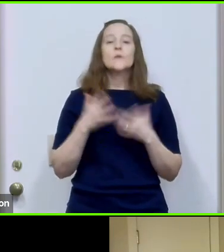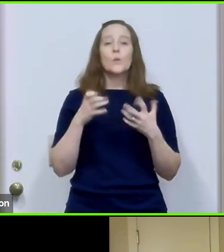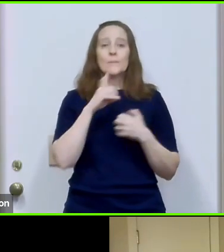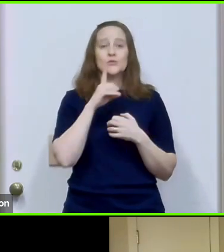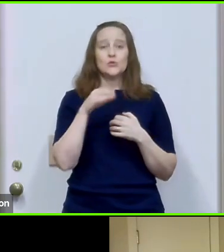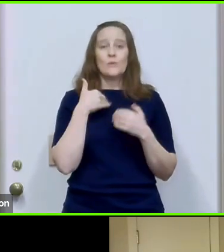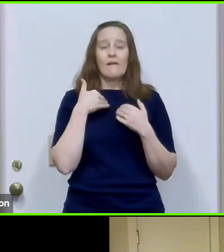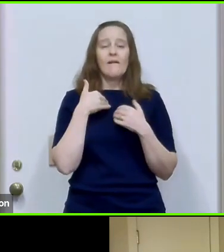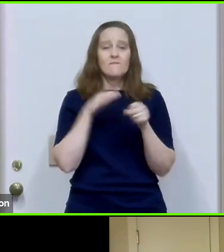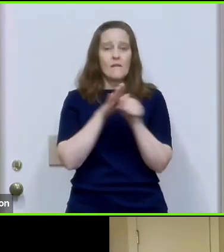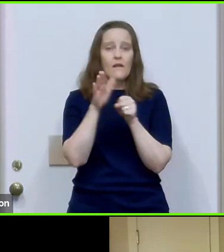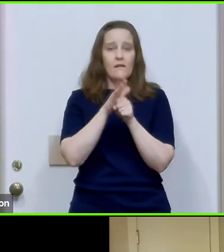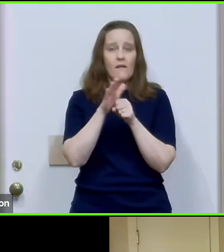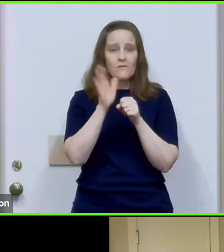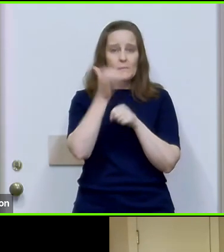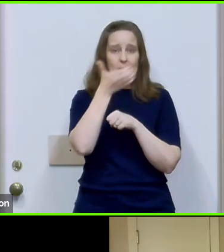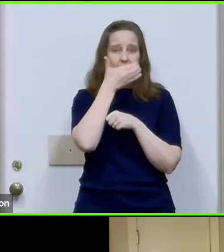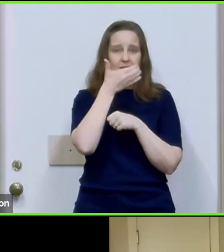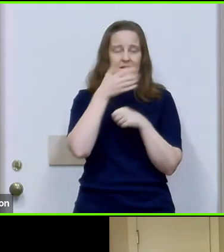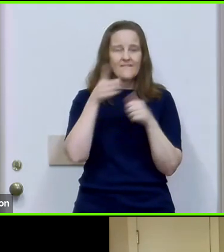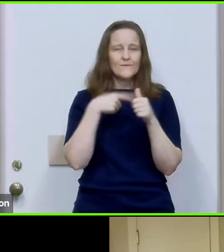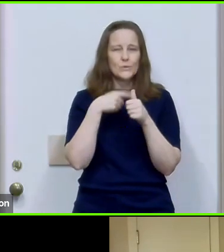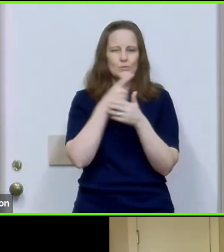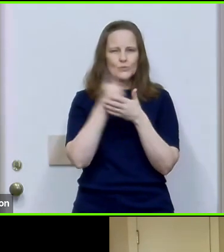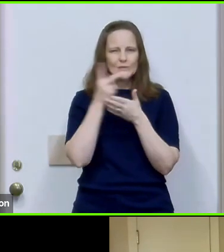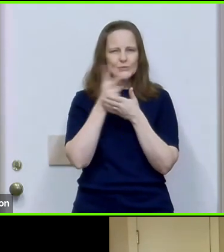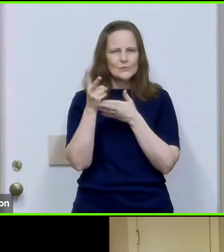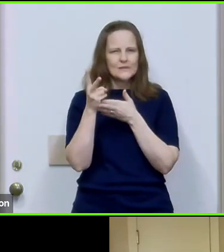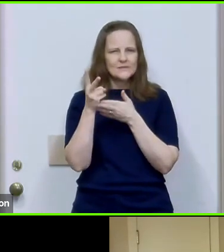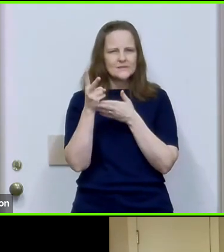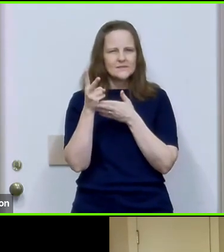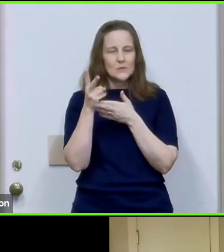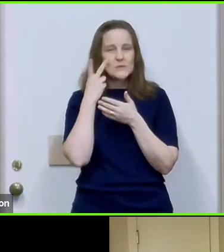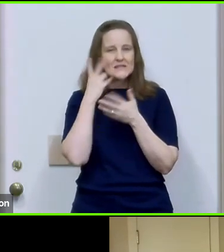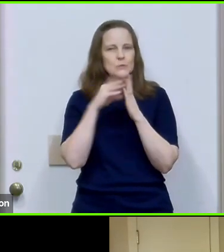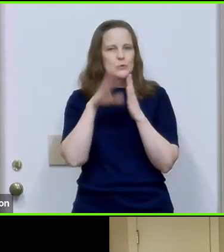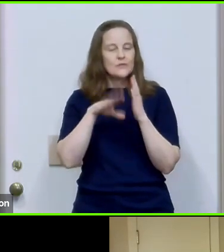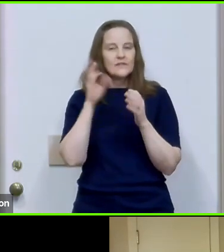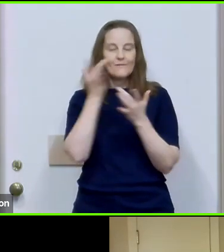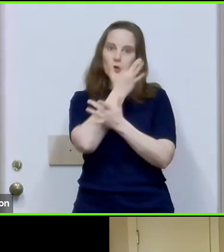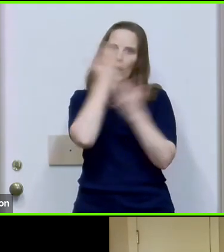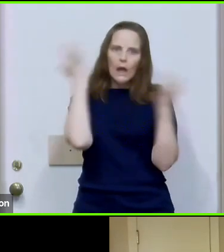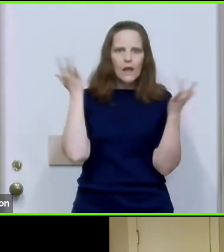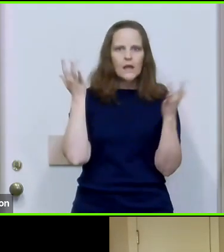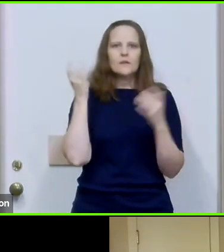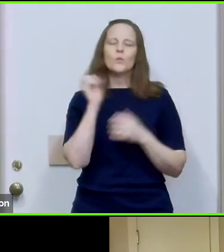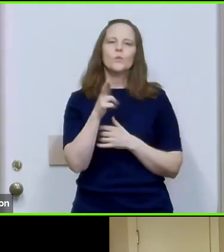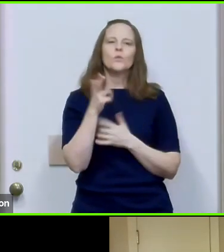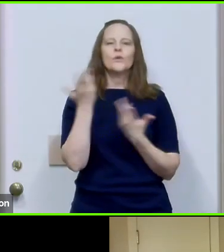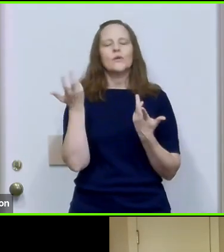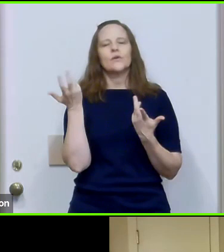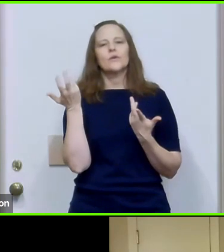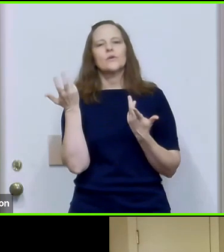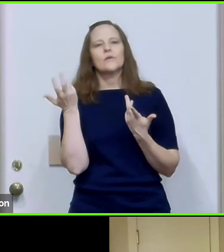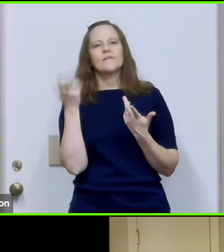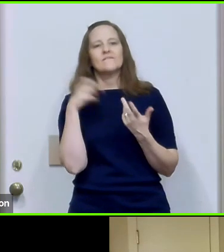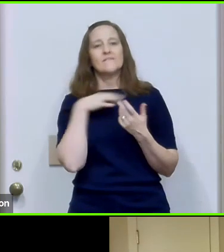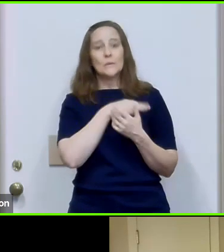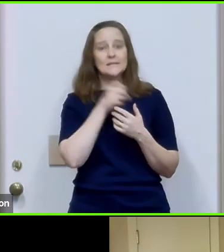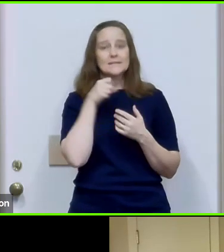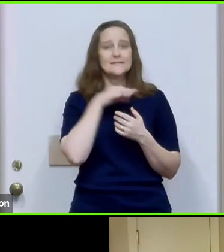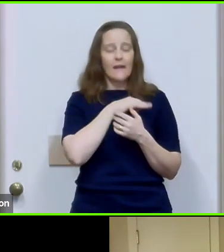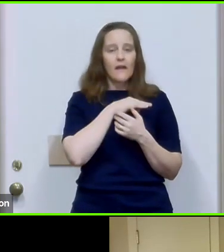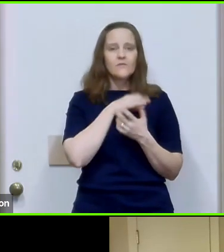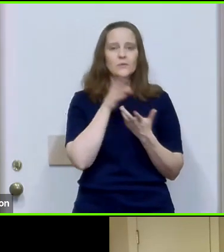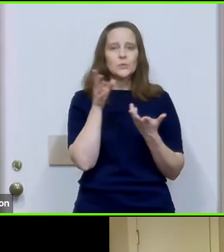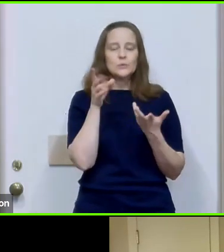an ample supply. I think in the first week or two of classes, we'll see students who forgot their masks. We'll see faculty and staff members who